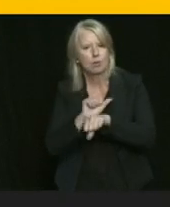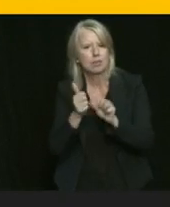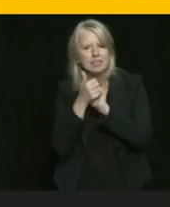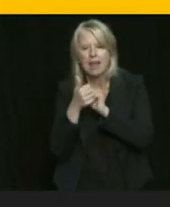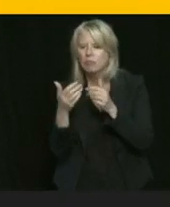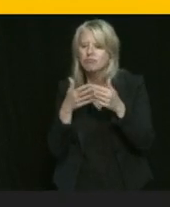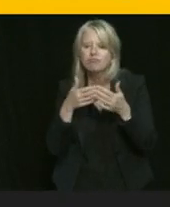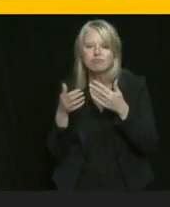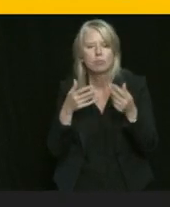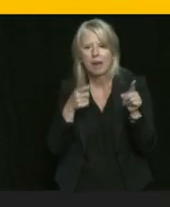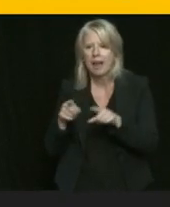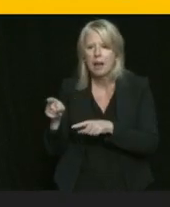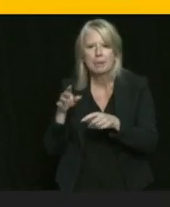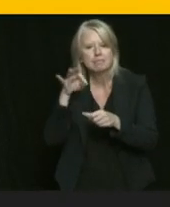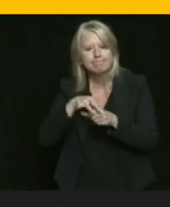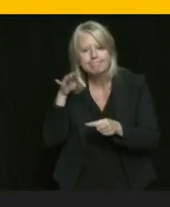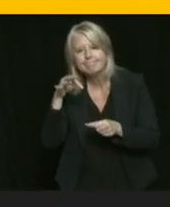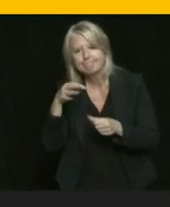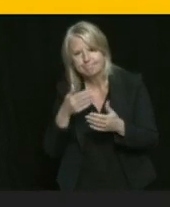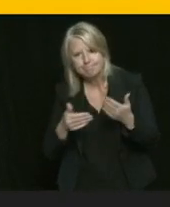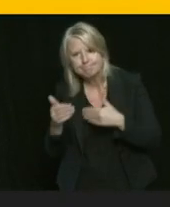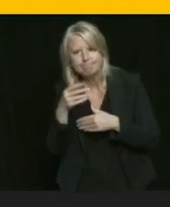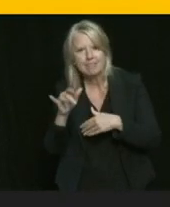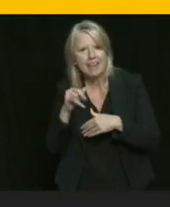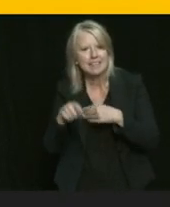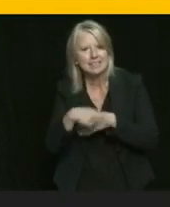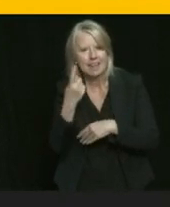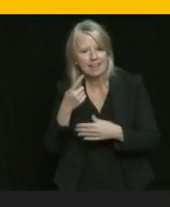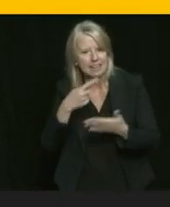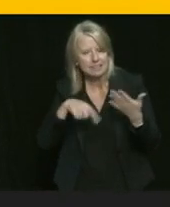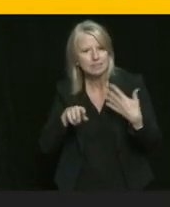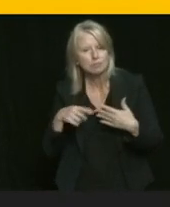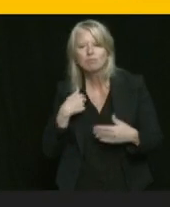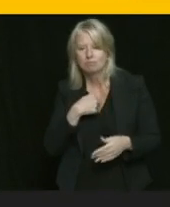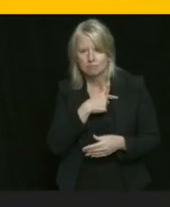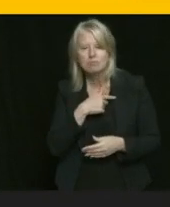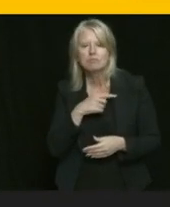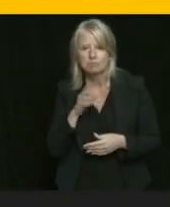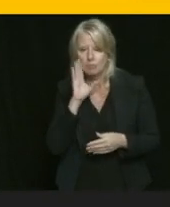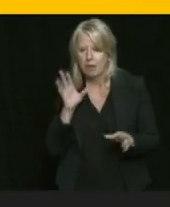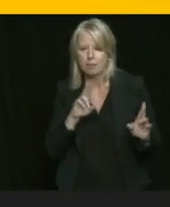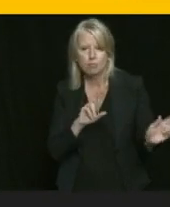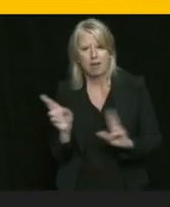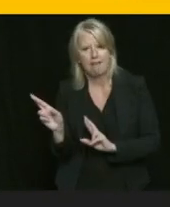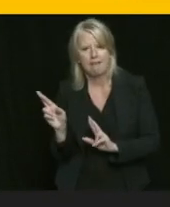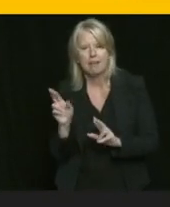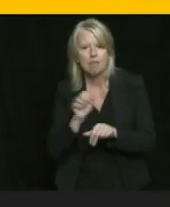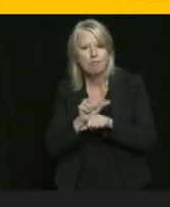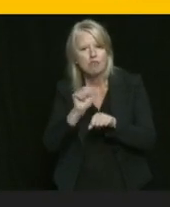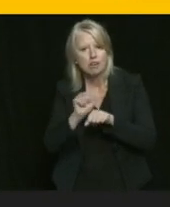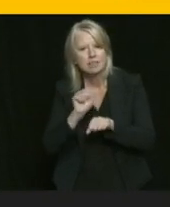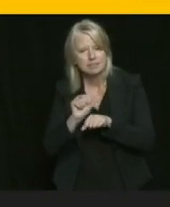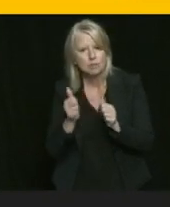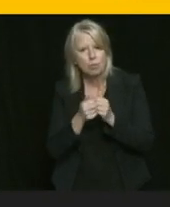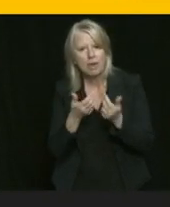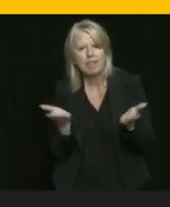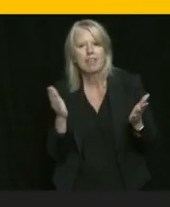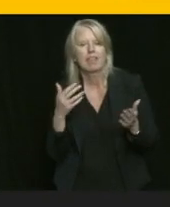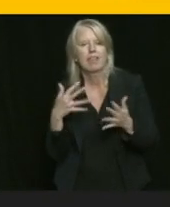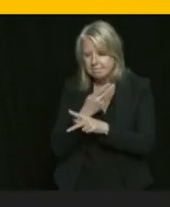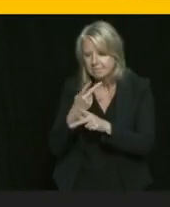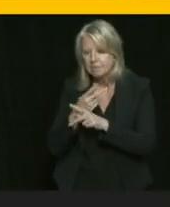what happens on Election Day next week. We will be ready to work with the American